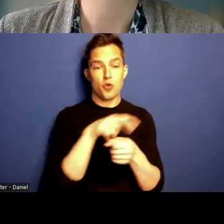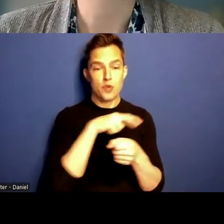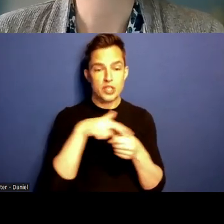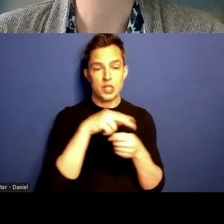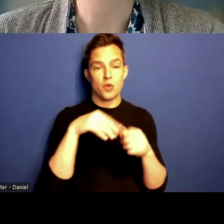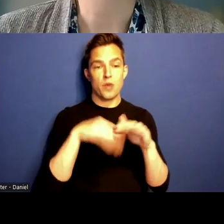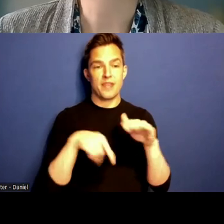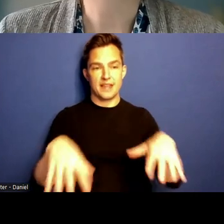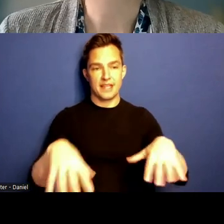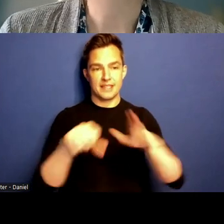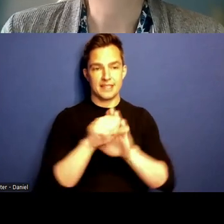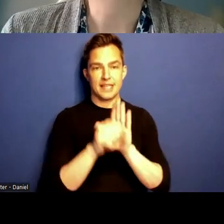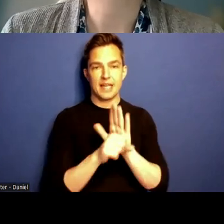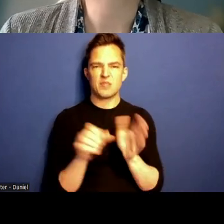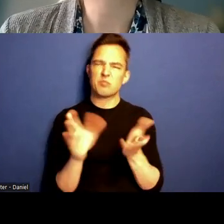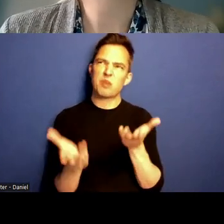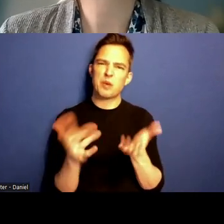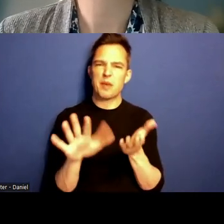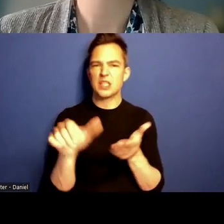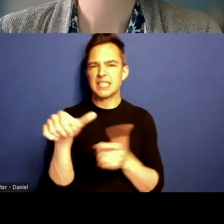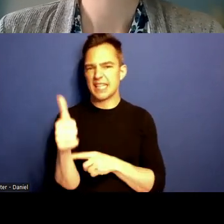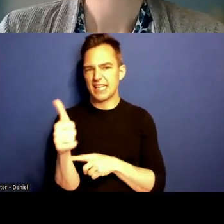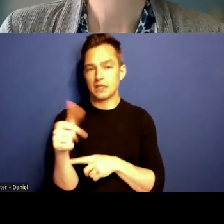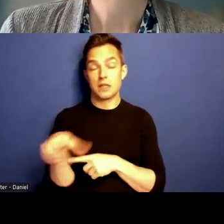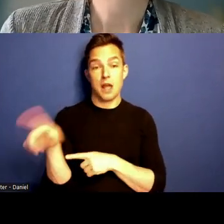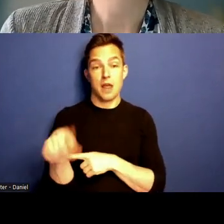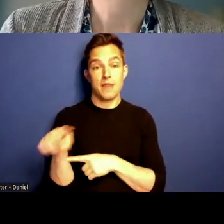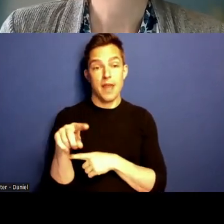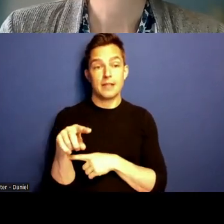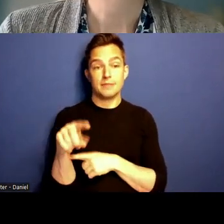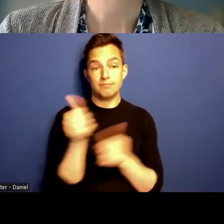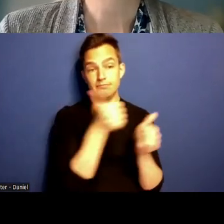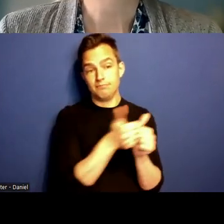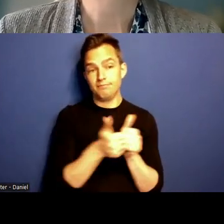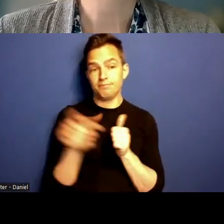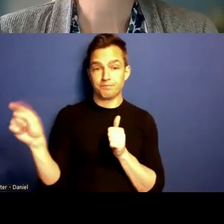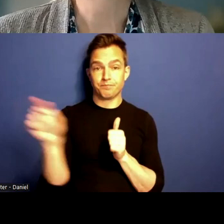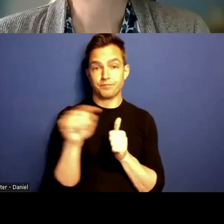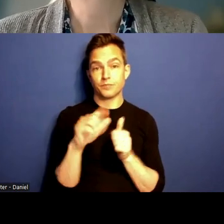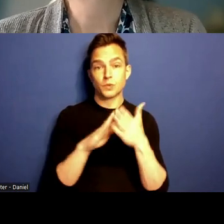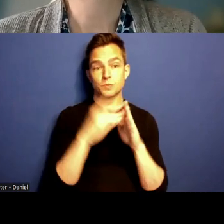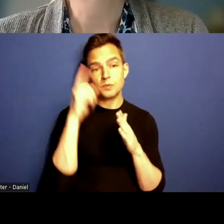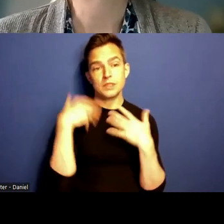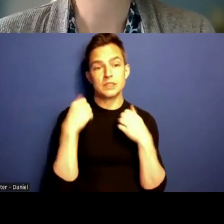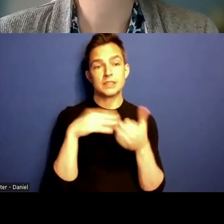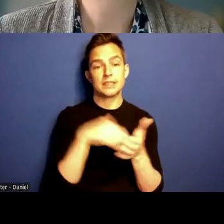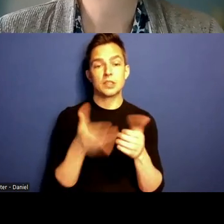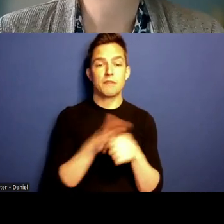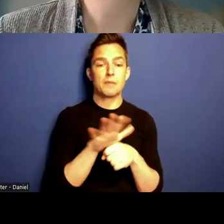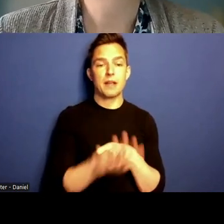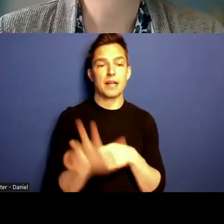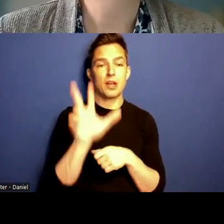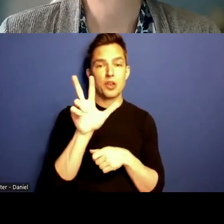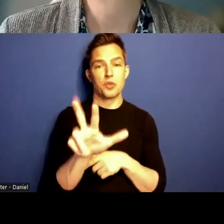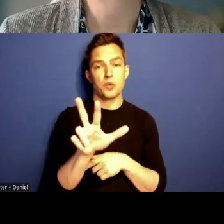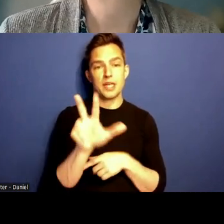There's probably about 10, and they cover, and each community mental health center, I think, covers about three